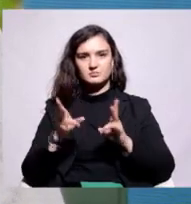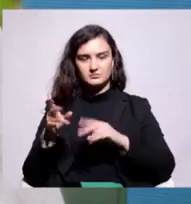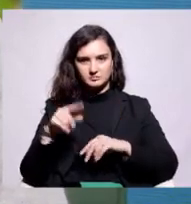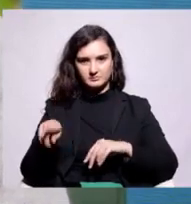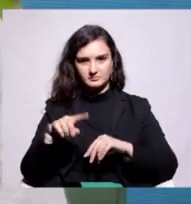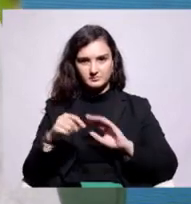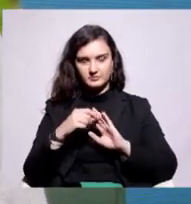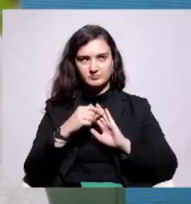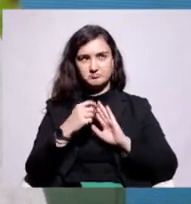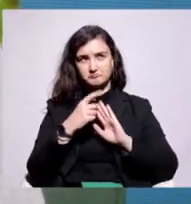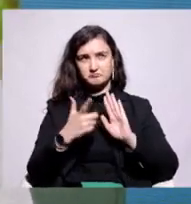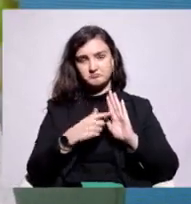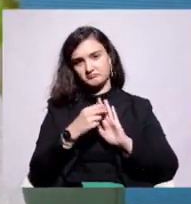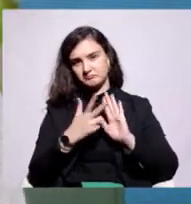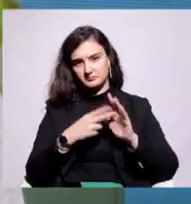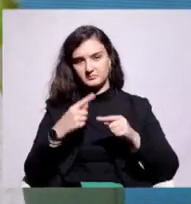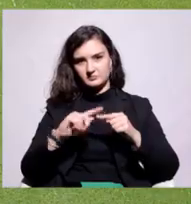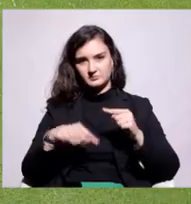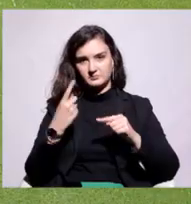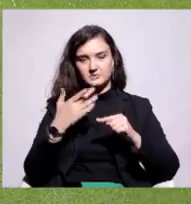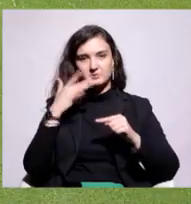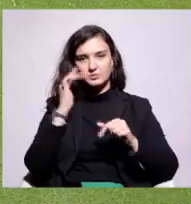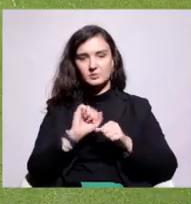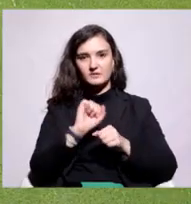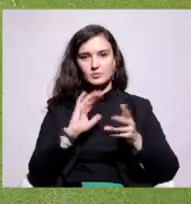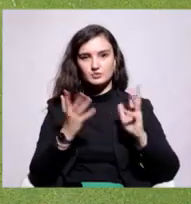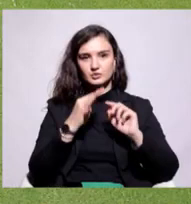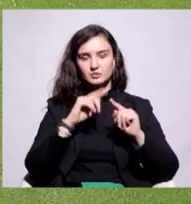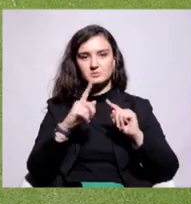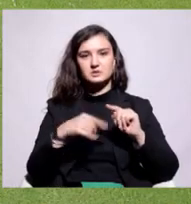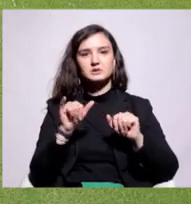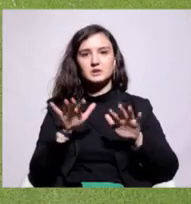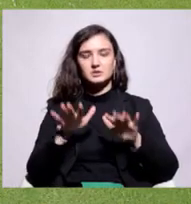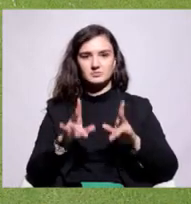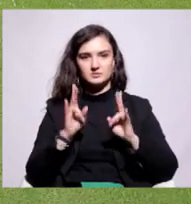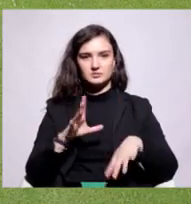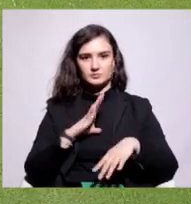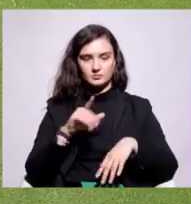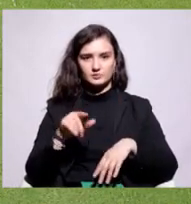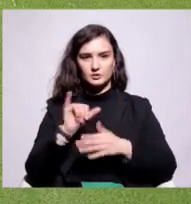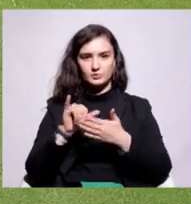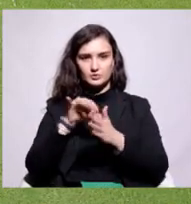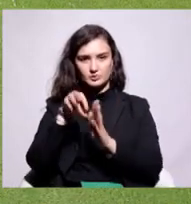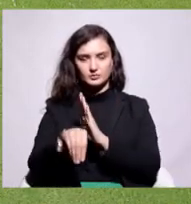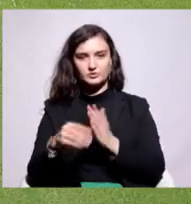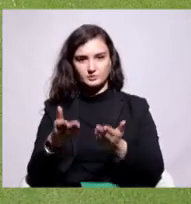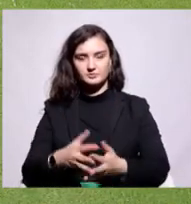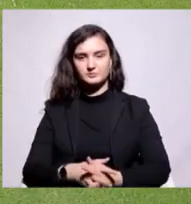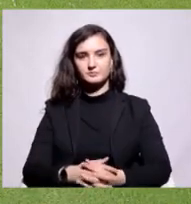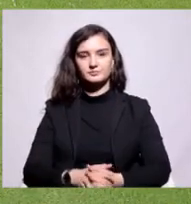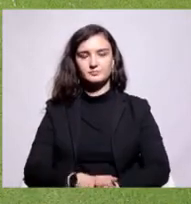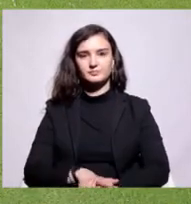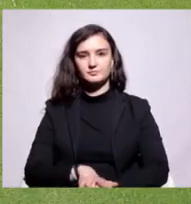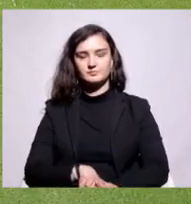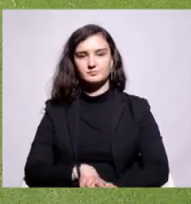century, the 1790s, before and after the American Revolution. And the where of the story is New York, the Hudson River area